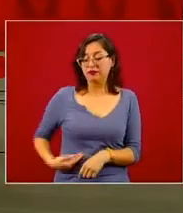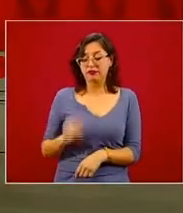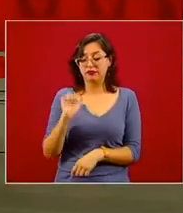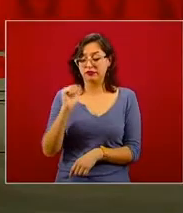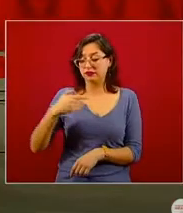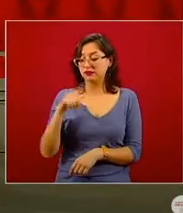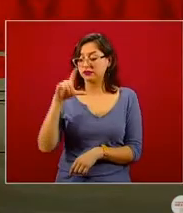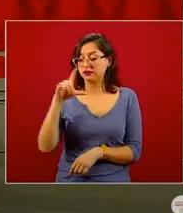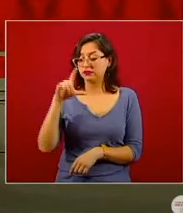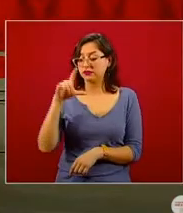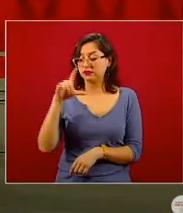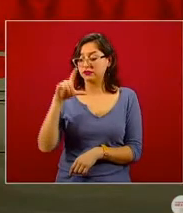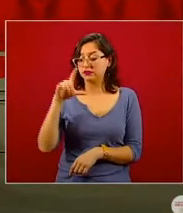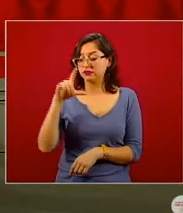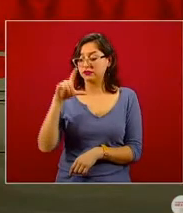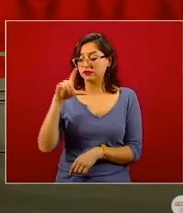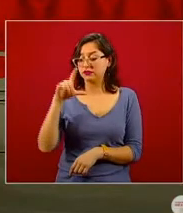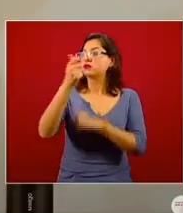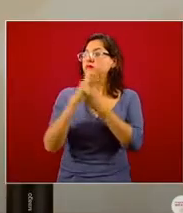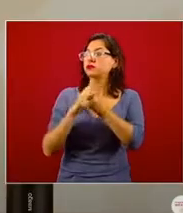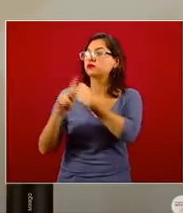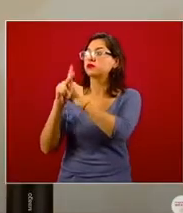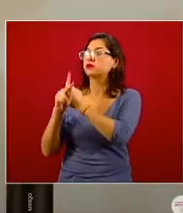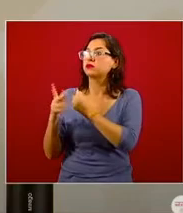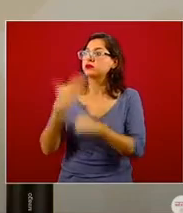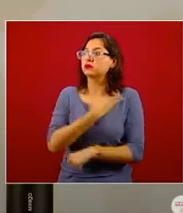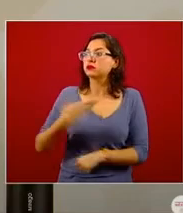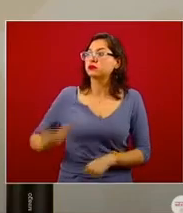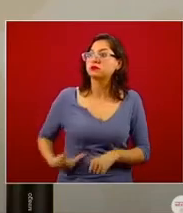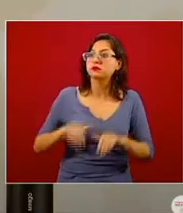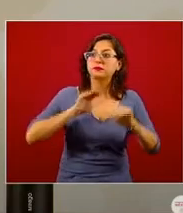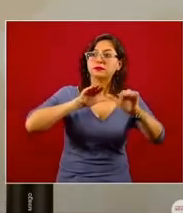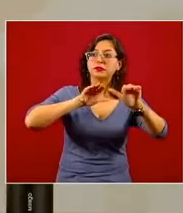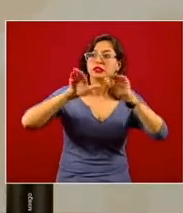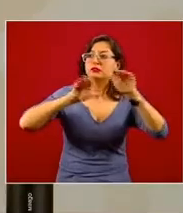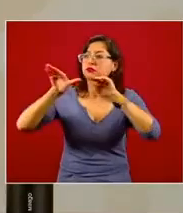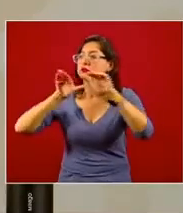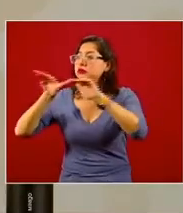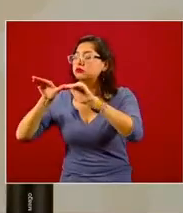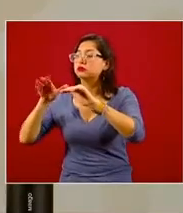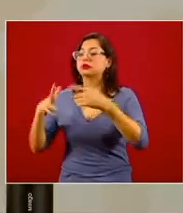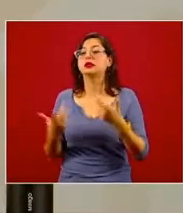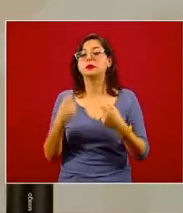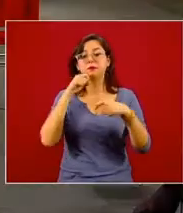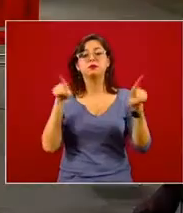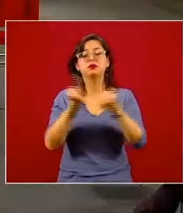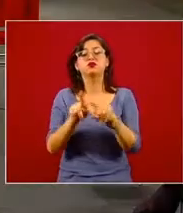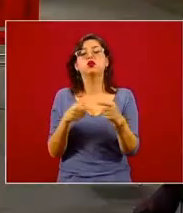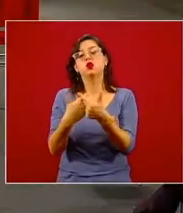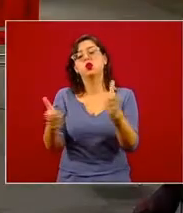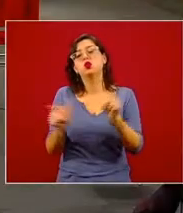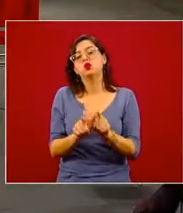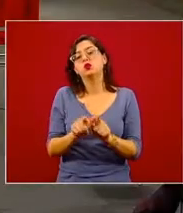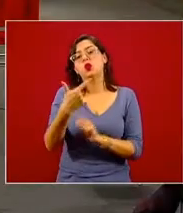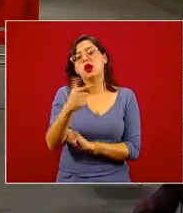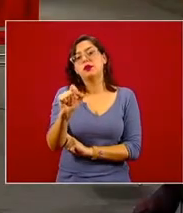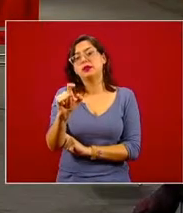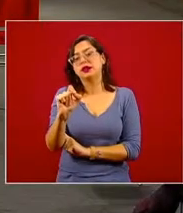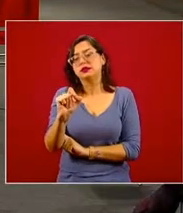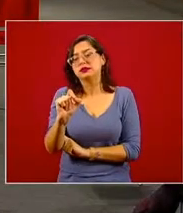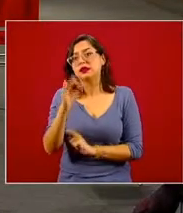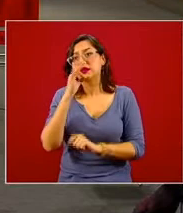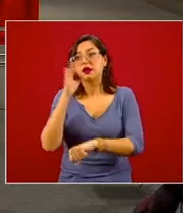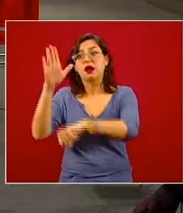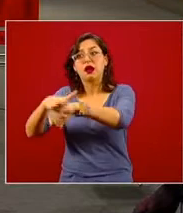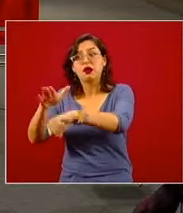many other countries, the president took, or Mexico as a country, took a decision in a